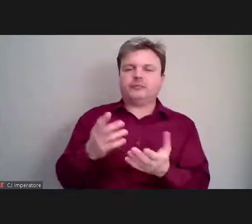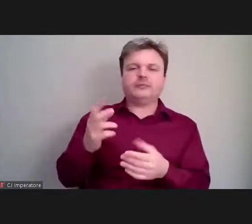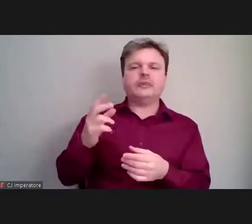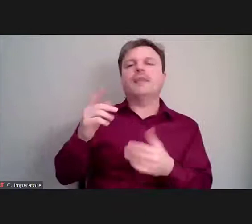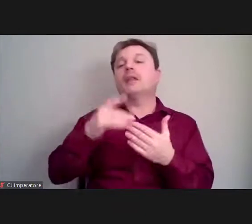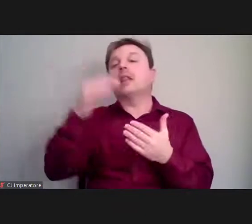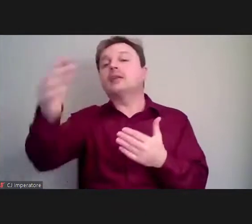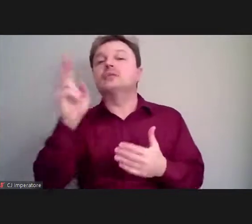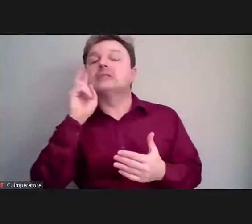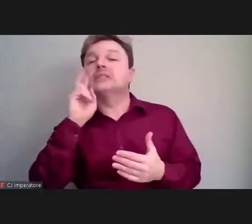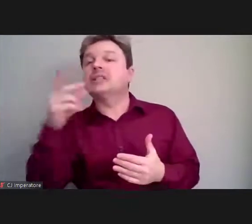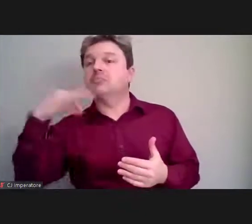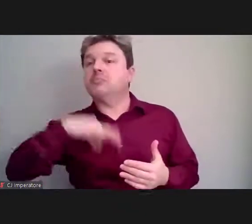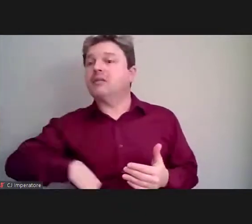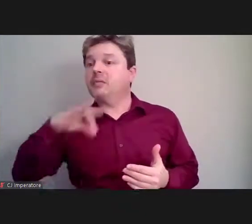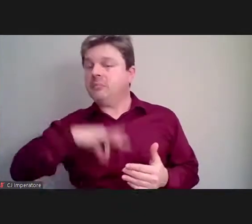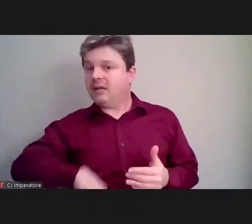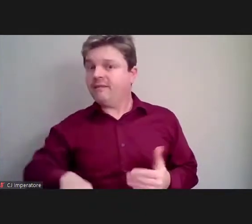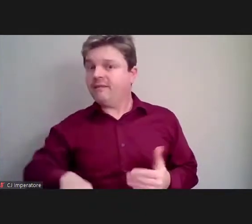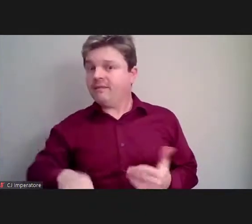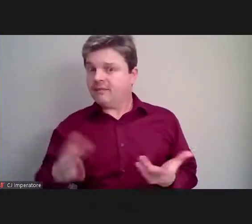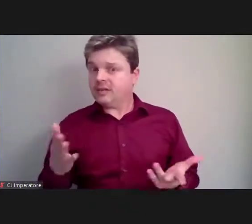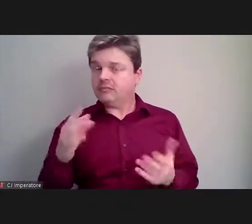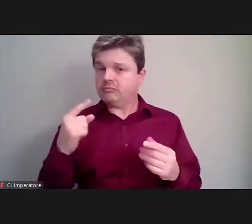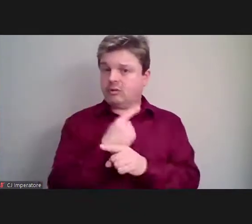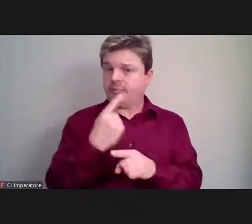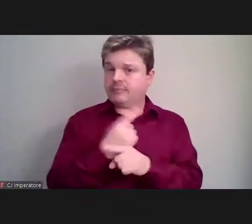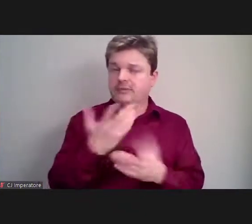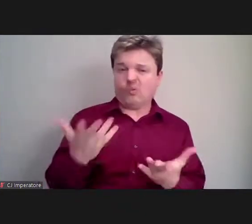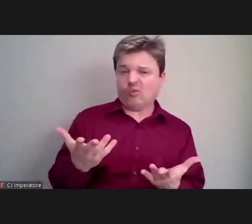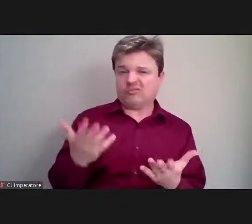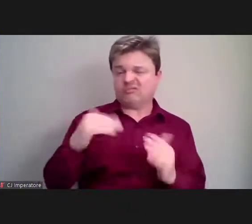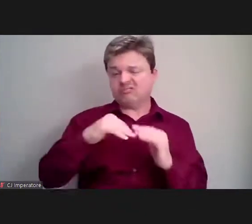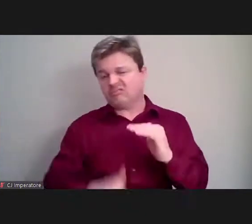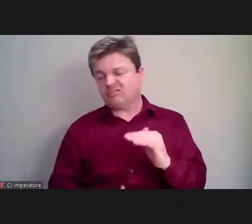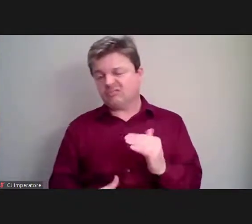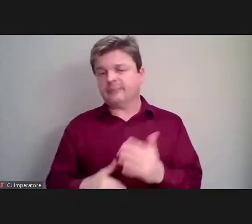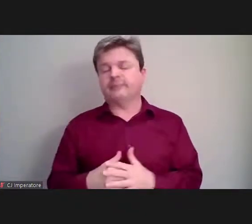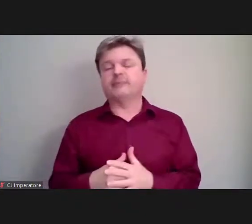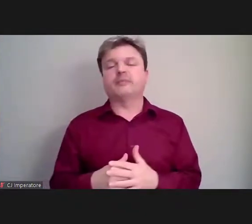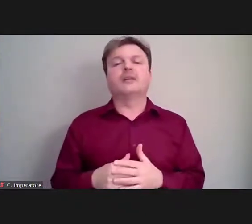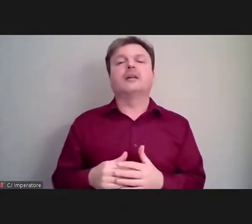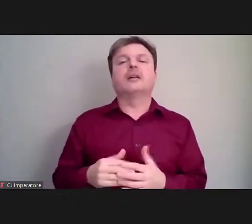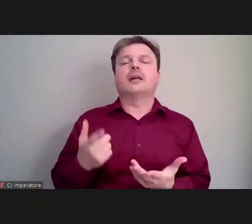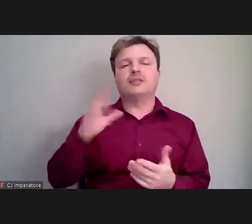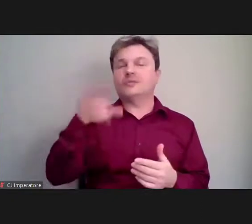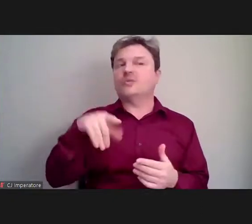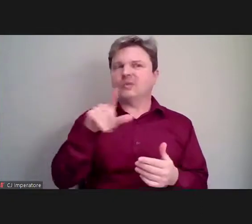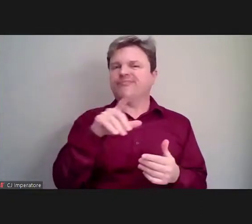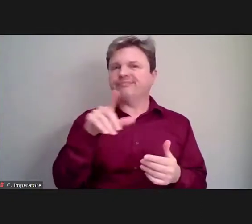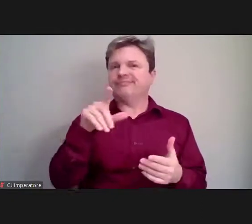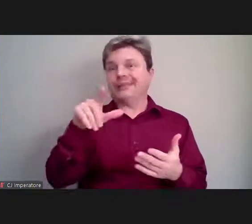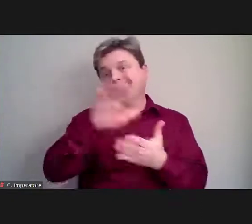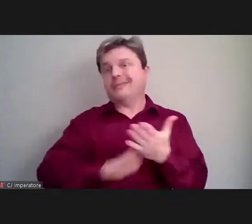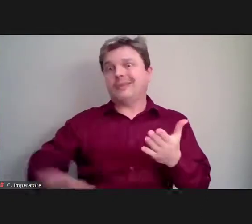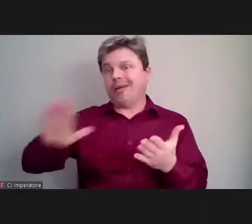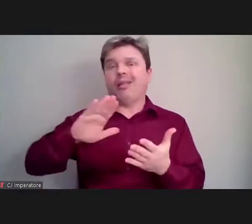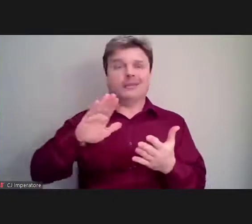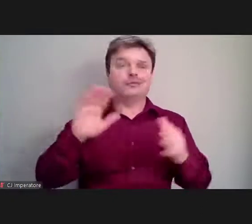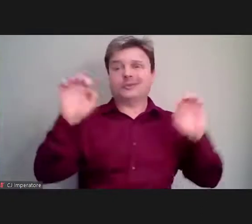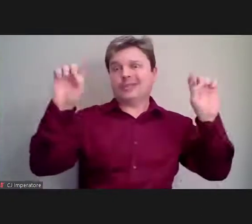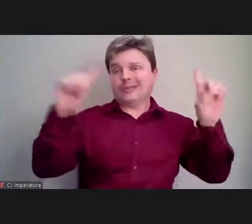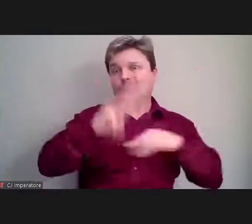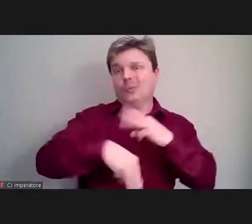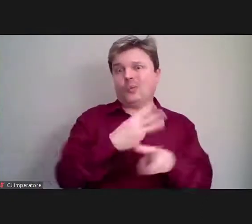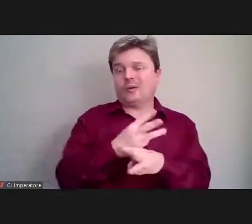it. The constraint, of course, is always that in academia, you got to get stuff done. If there's a